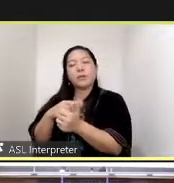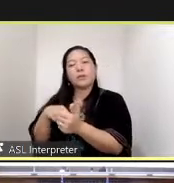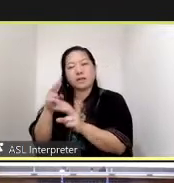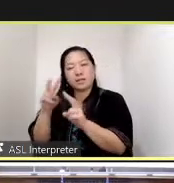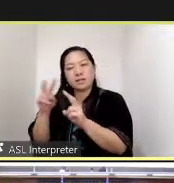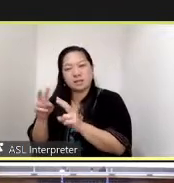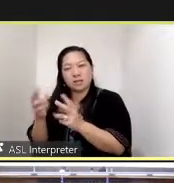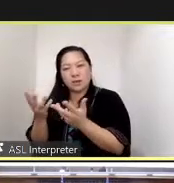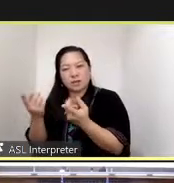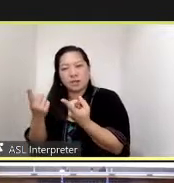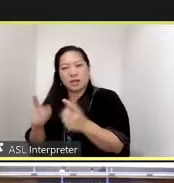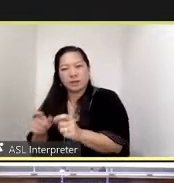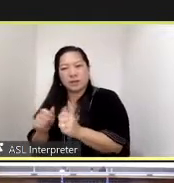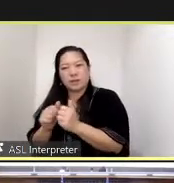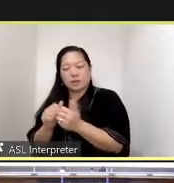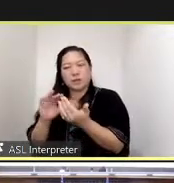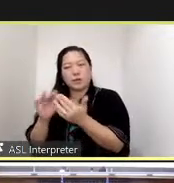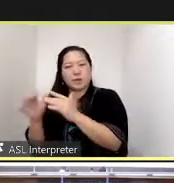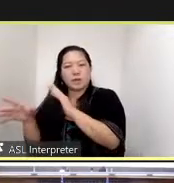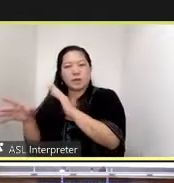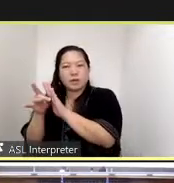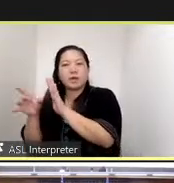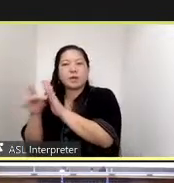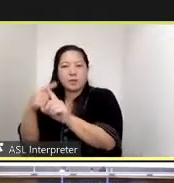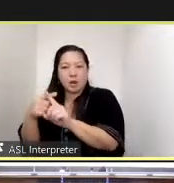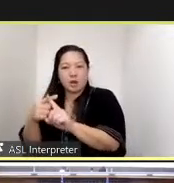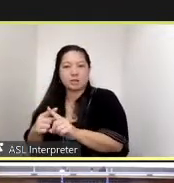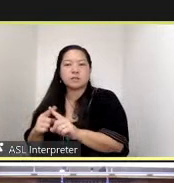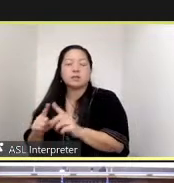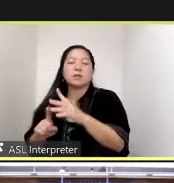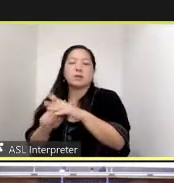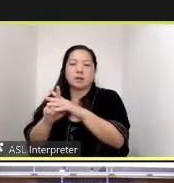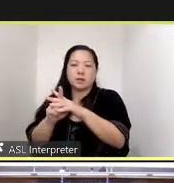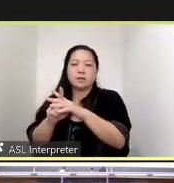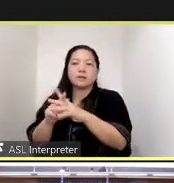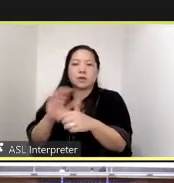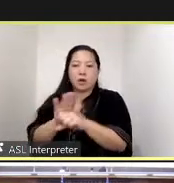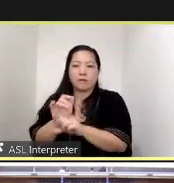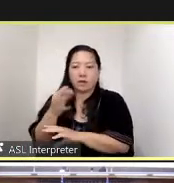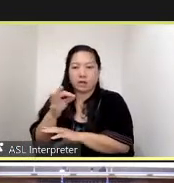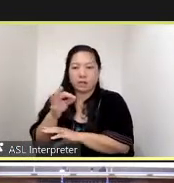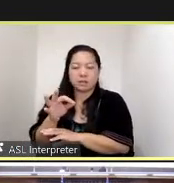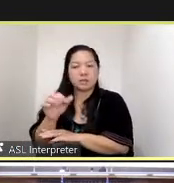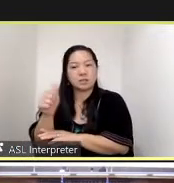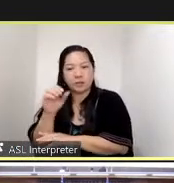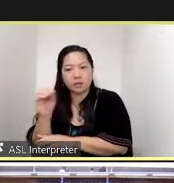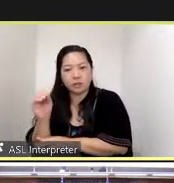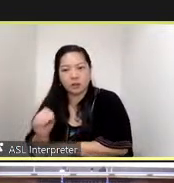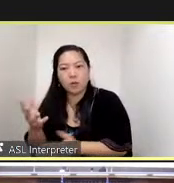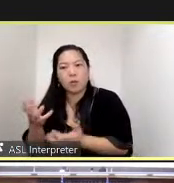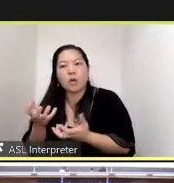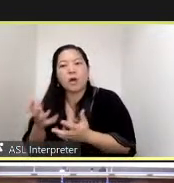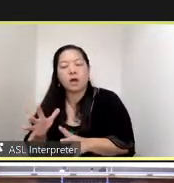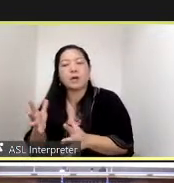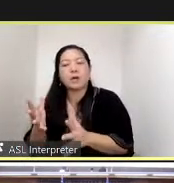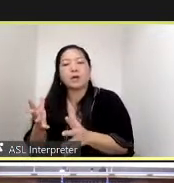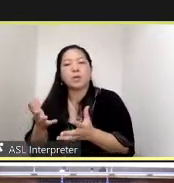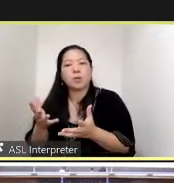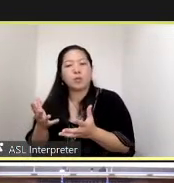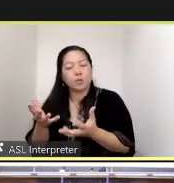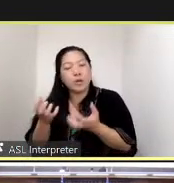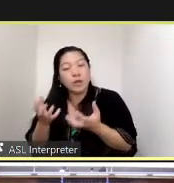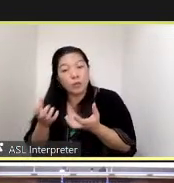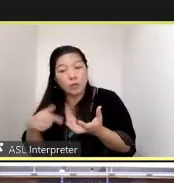community transmission. That is definitely underneath that 10%, which is what we want to be. Yeah. Right. And then just for the last slide,